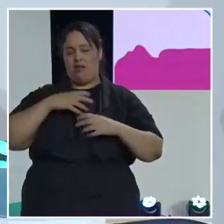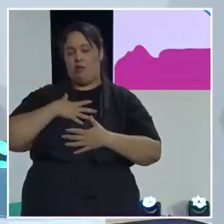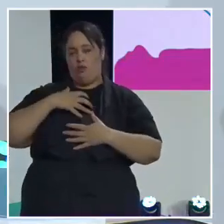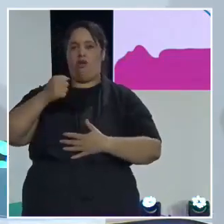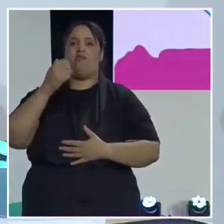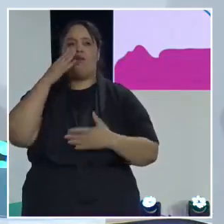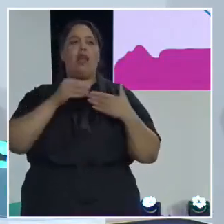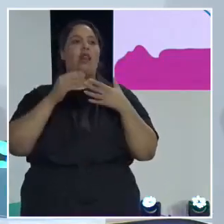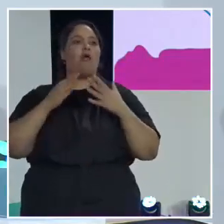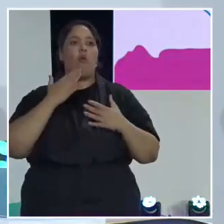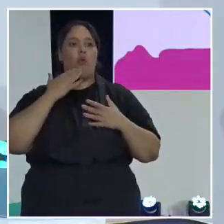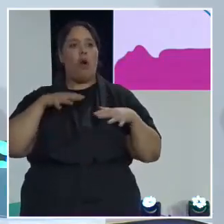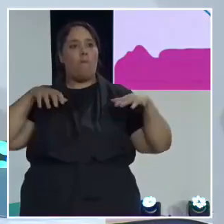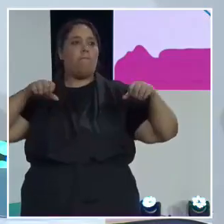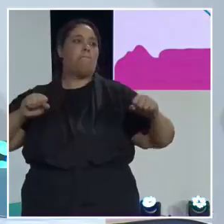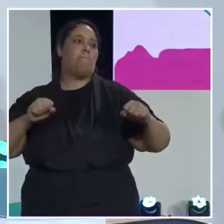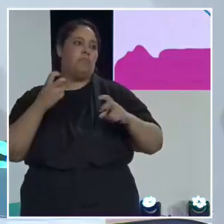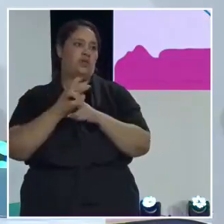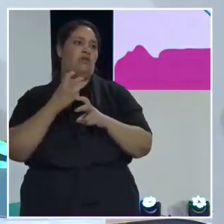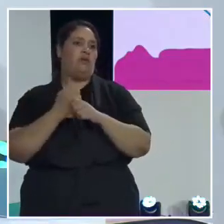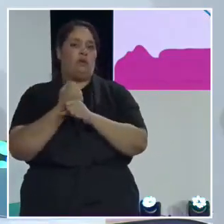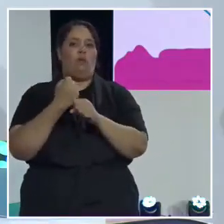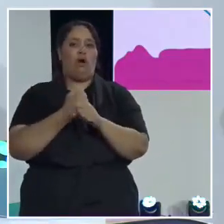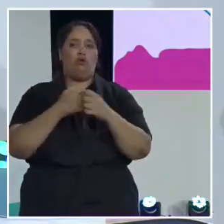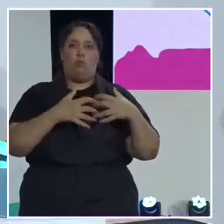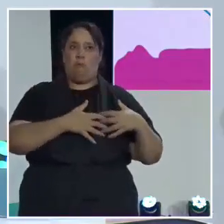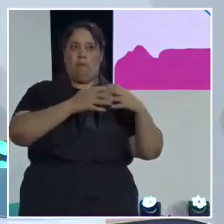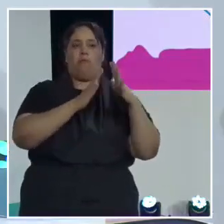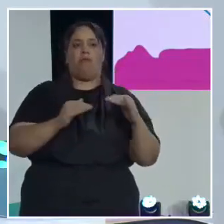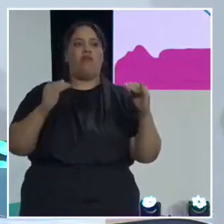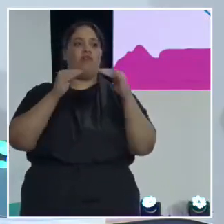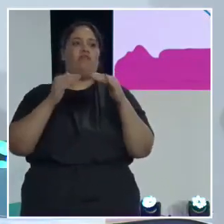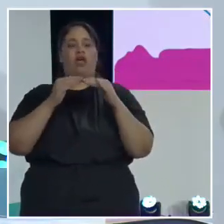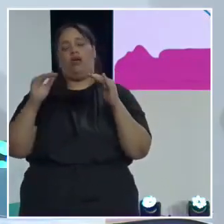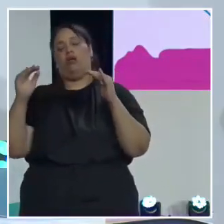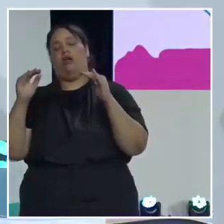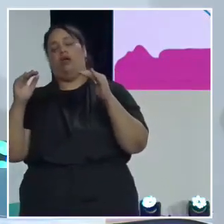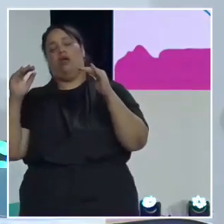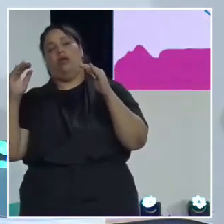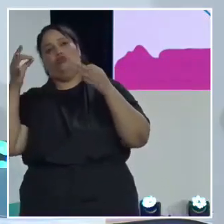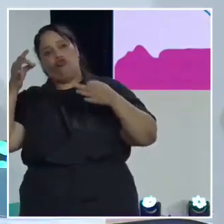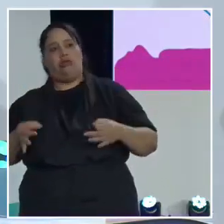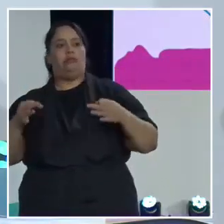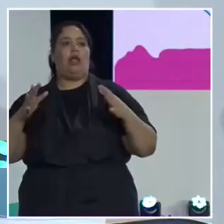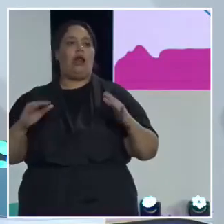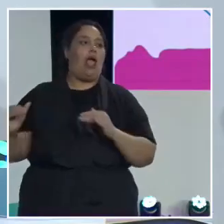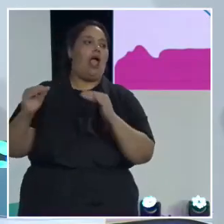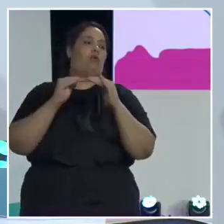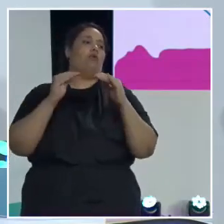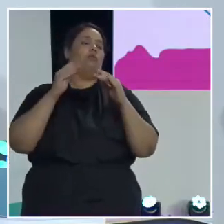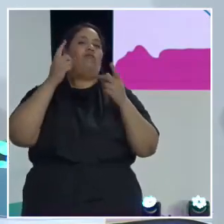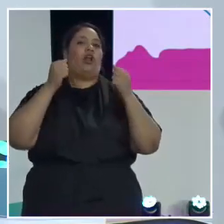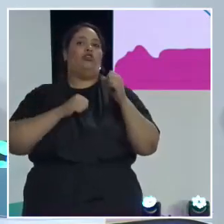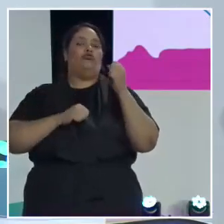the hard task of building a fair, just, and equitable financial system that works for everyone, including the